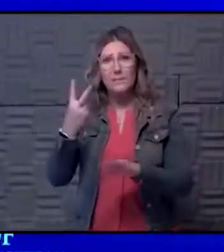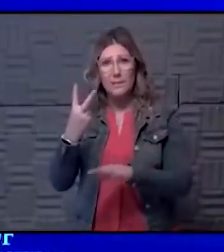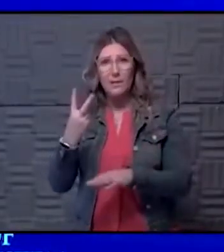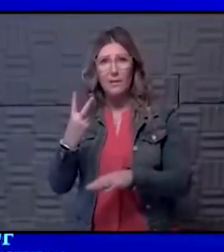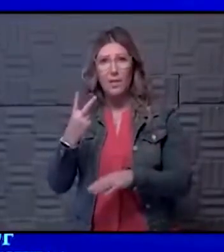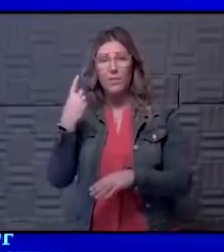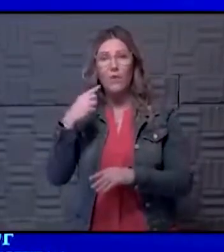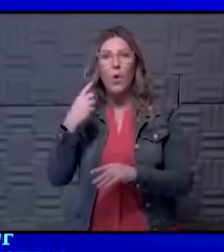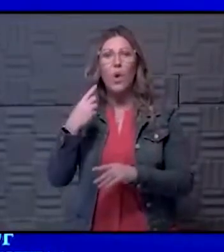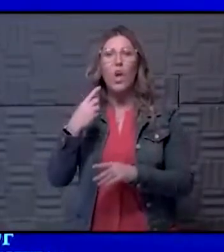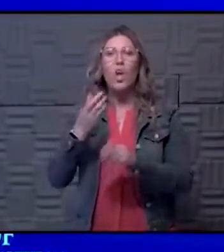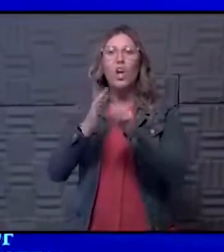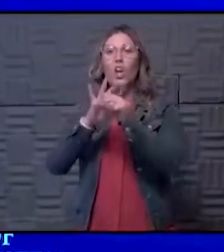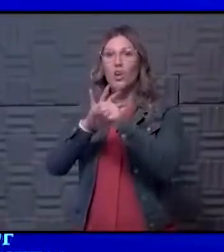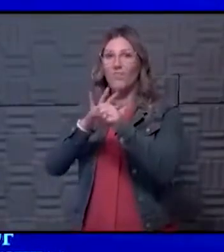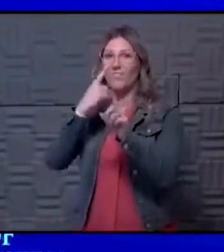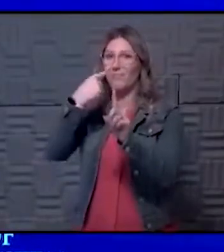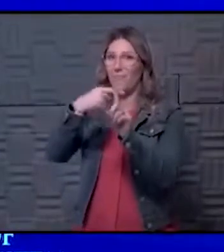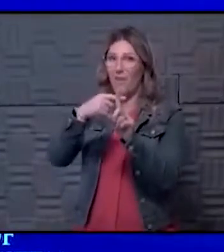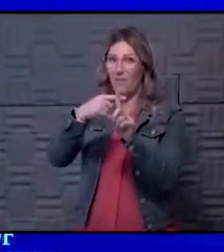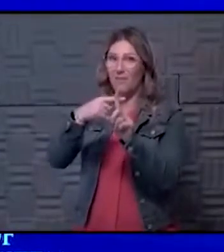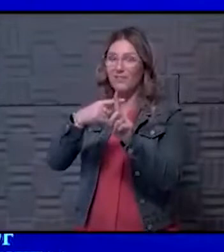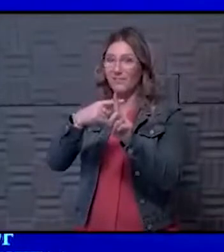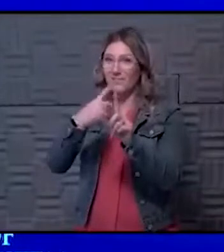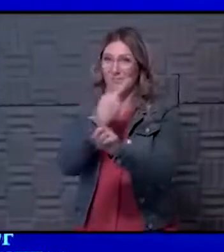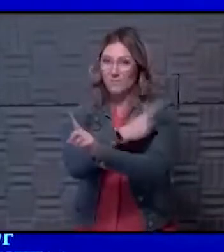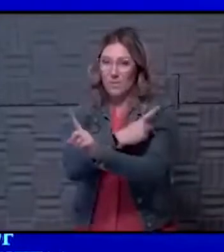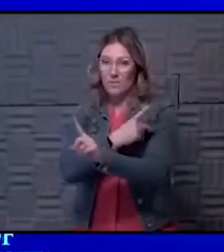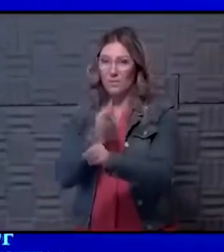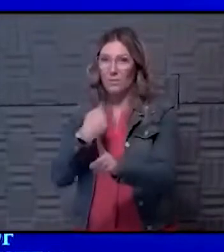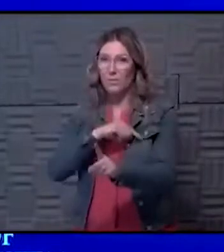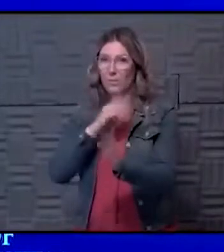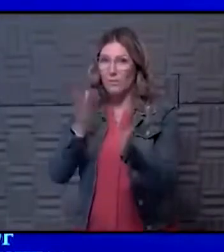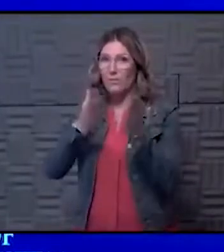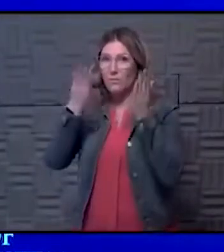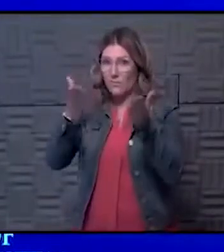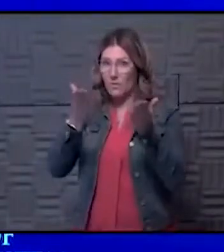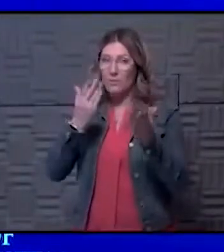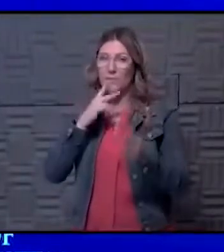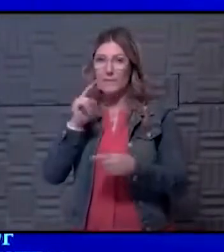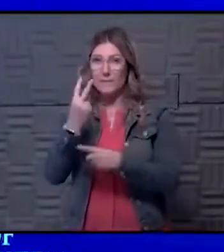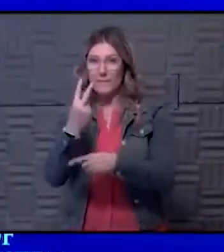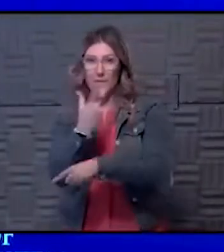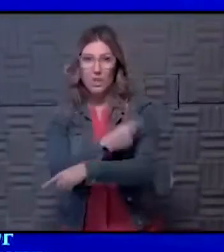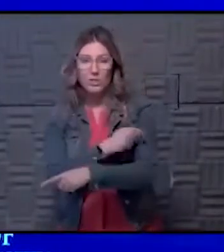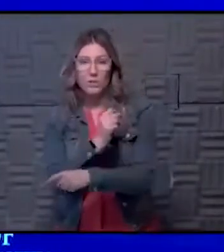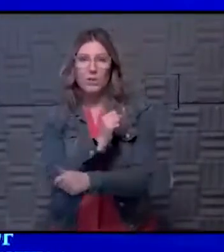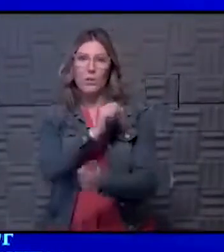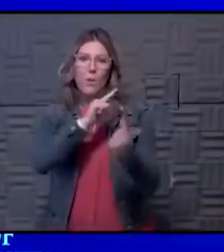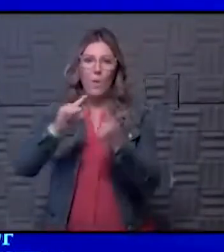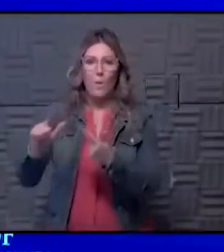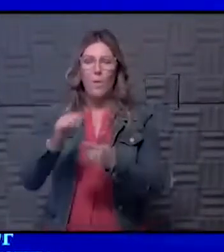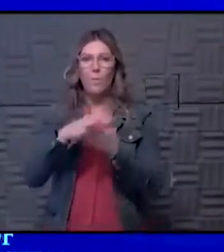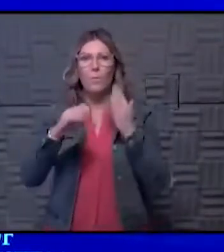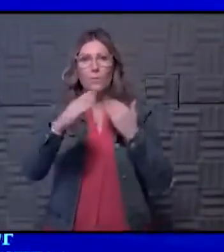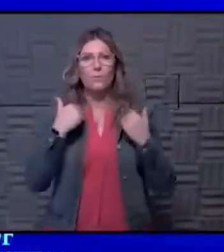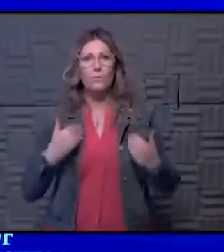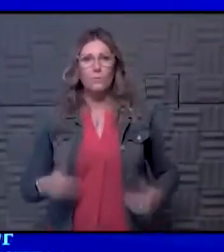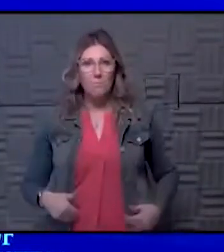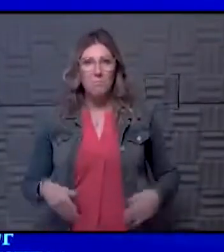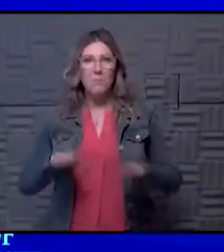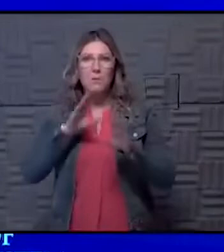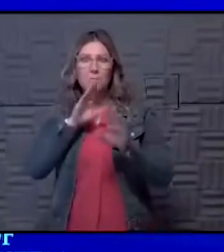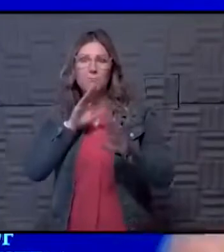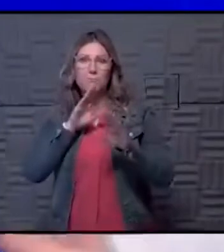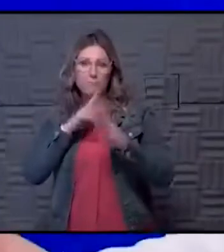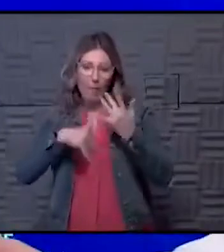COVID positive patients, we are recommending the second shot to make sure that you have the full boost to all aspects of your immune system. Yeah. We